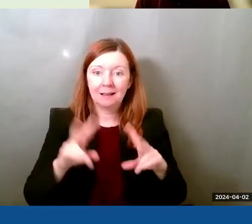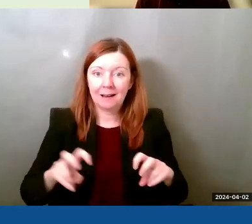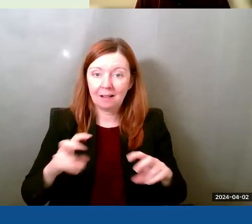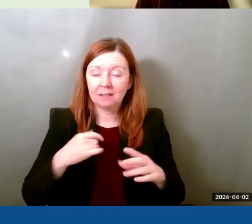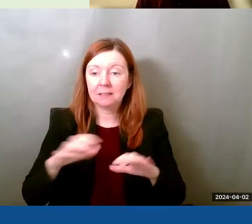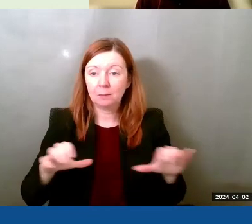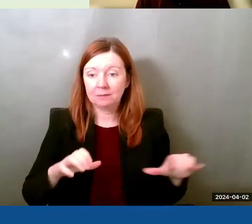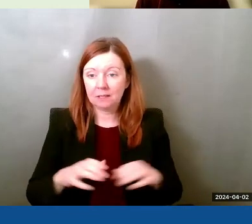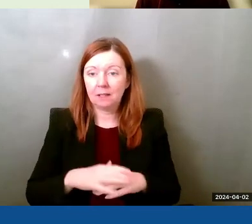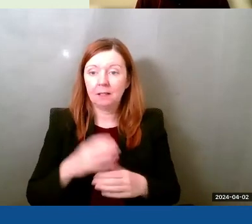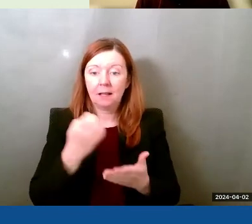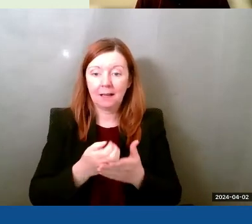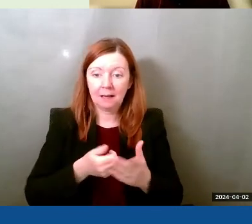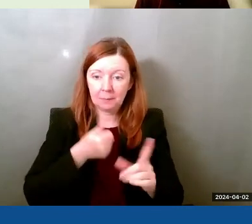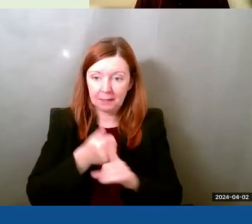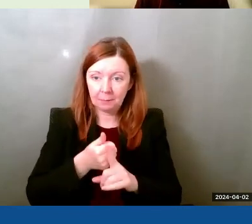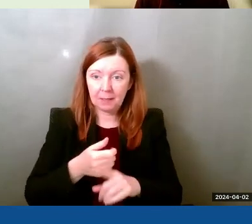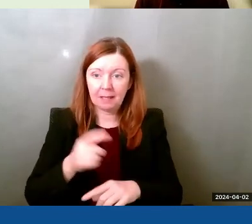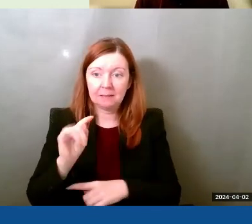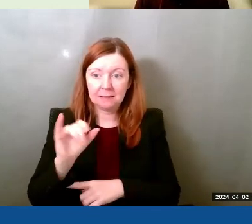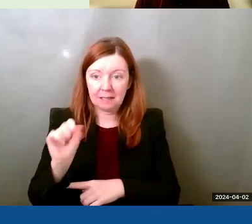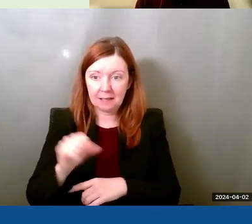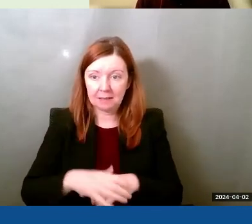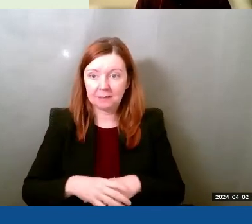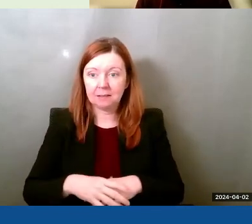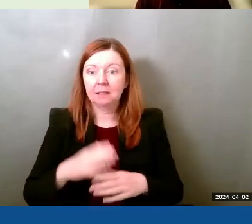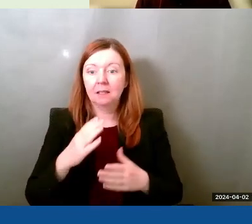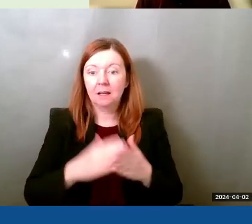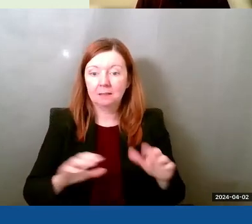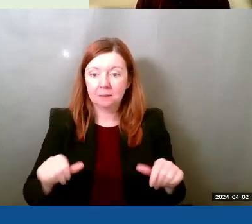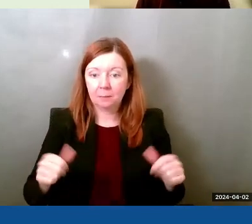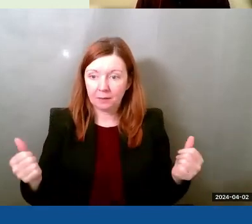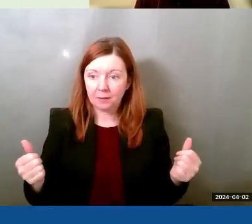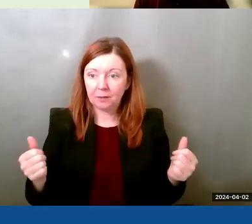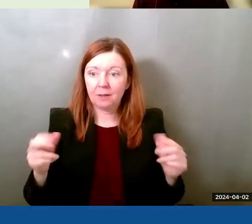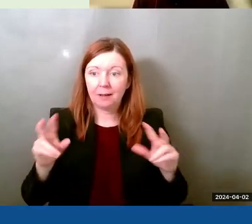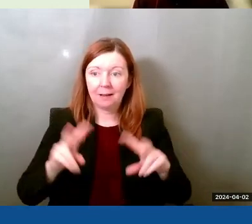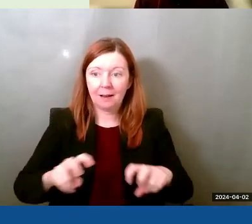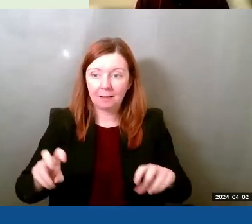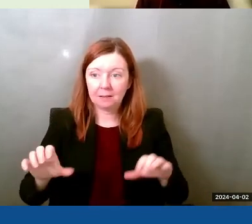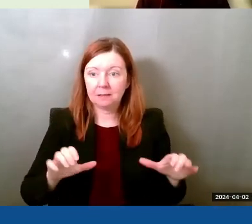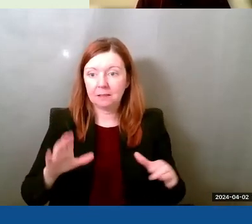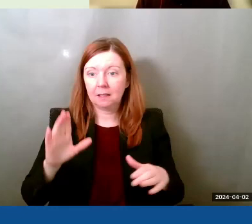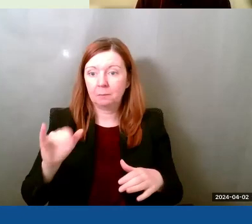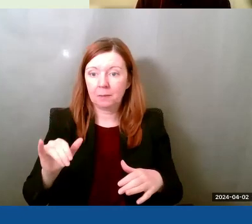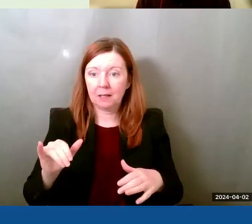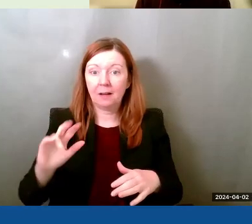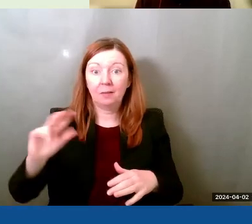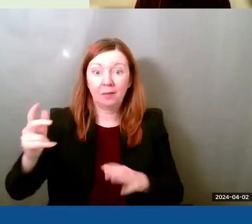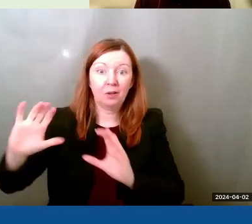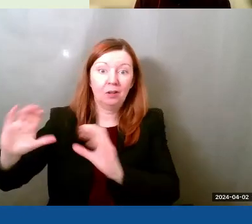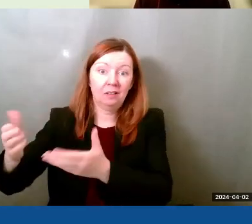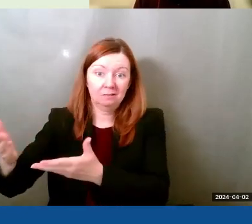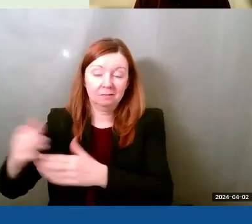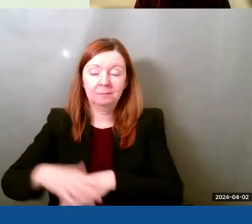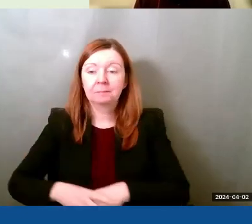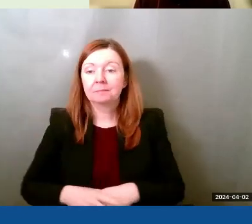we've done, economic impact or TIS, and some other analysis done by third parties.